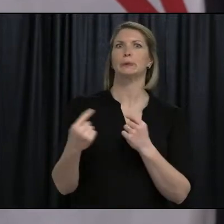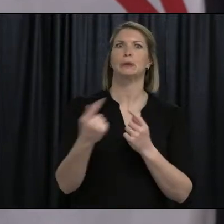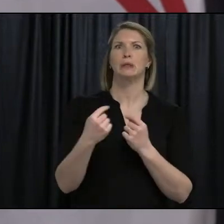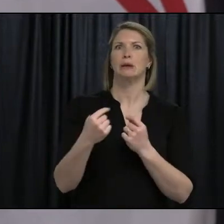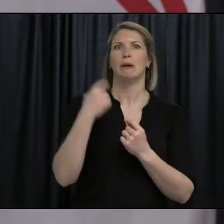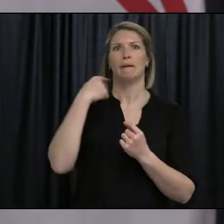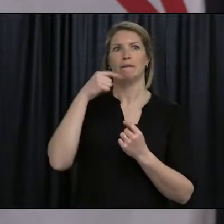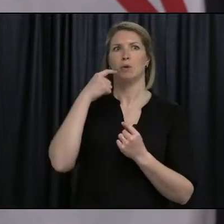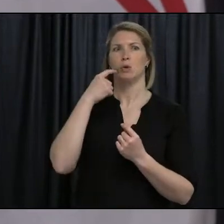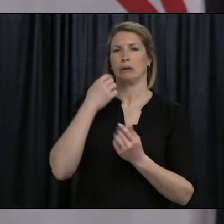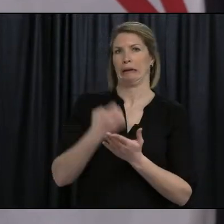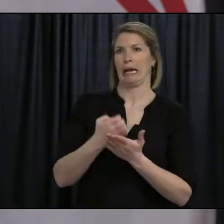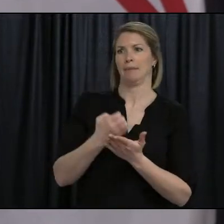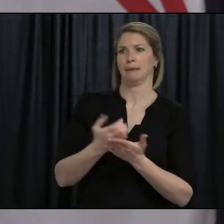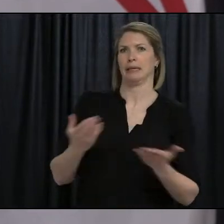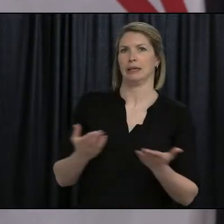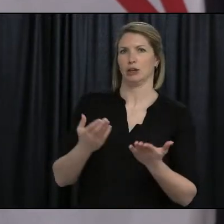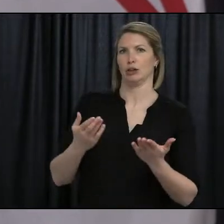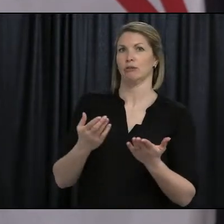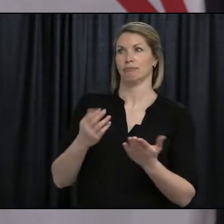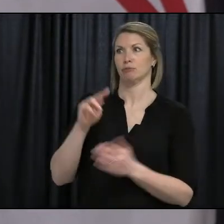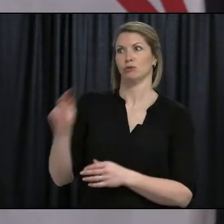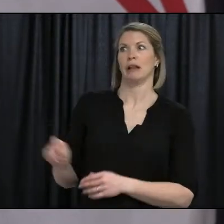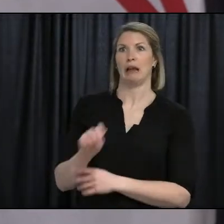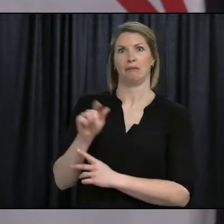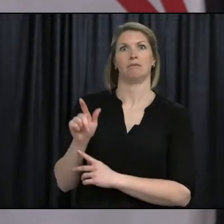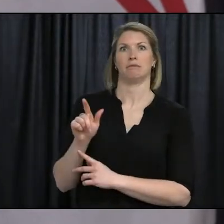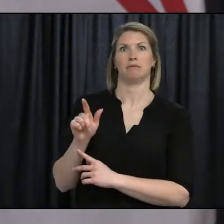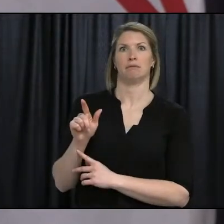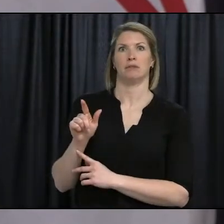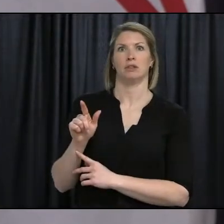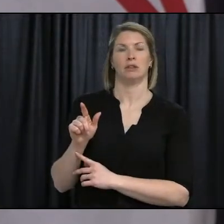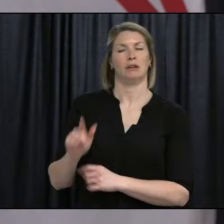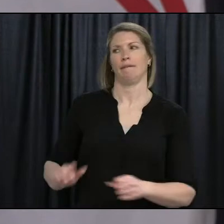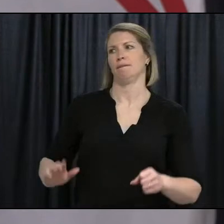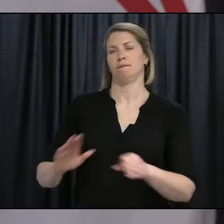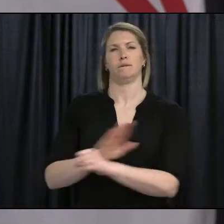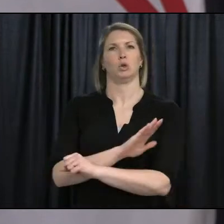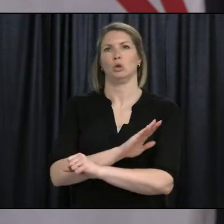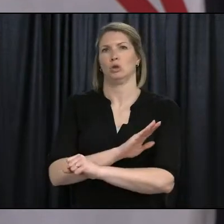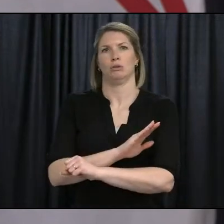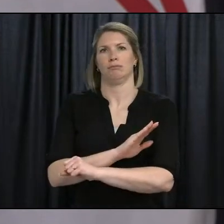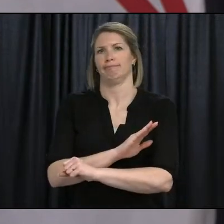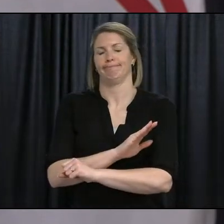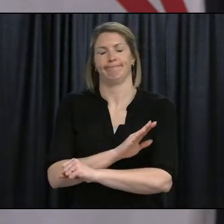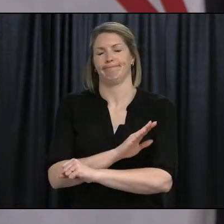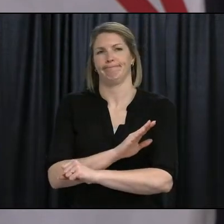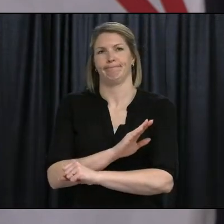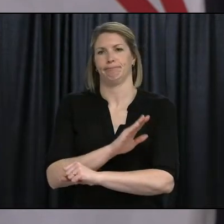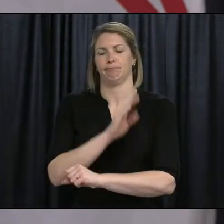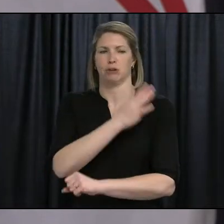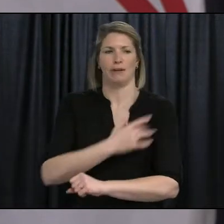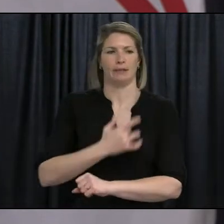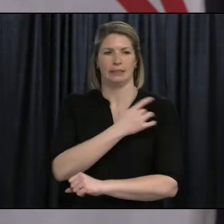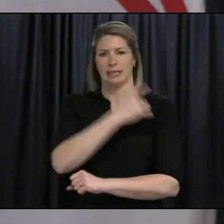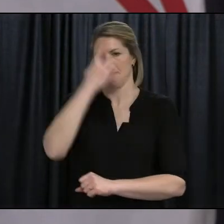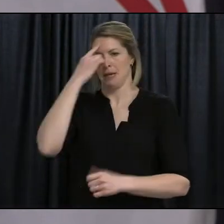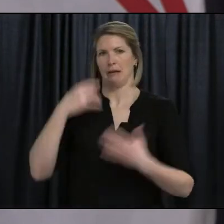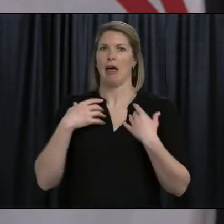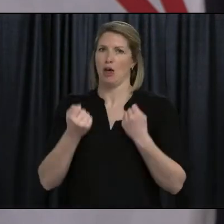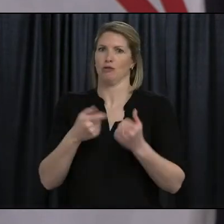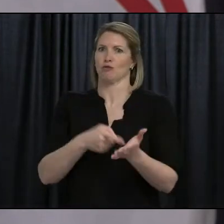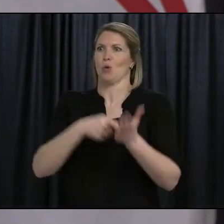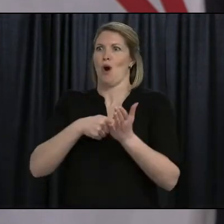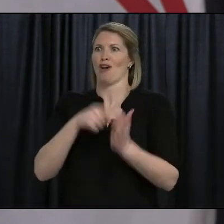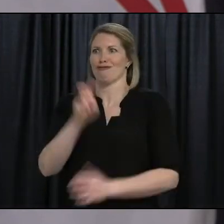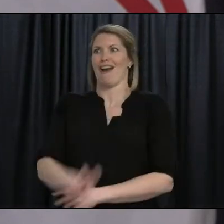the economy, for the communities, and frankly for the entire province's psychology and mental health. We